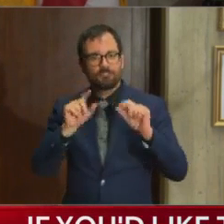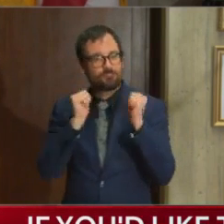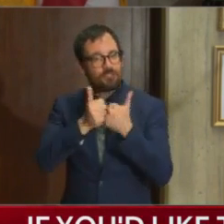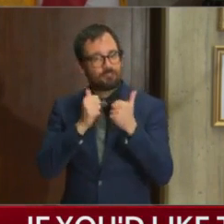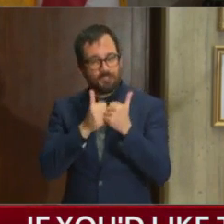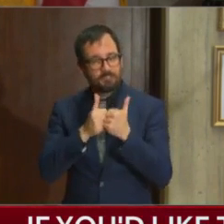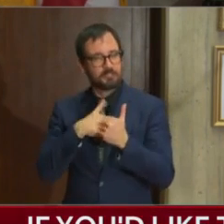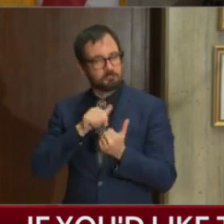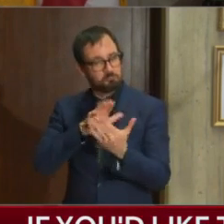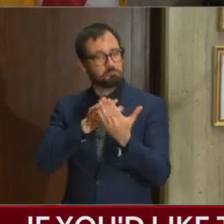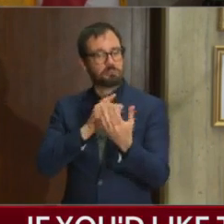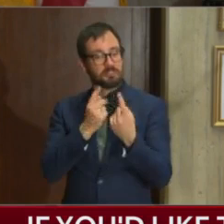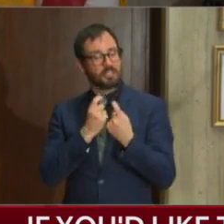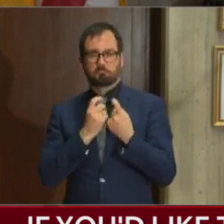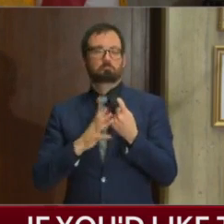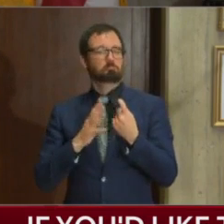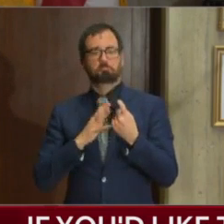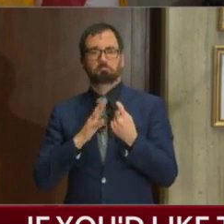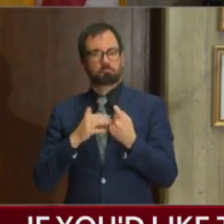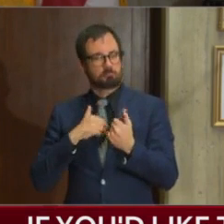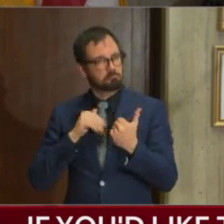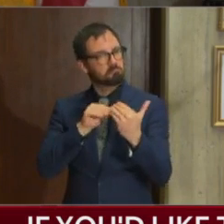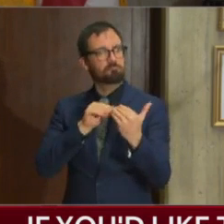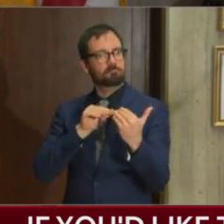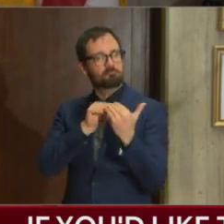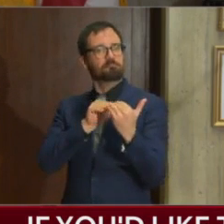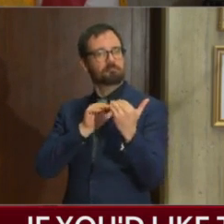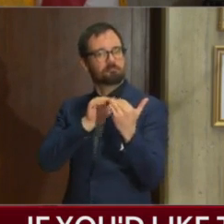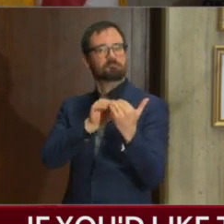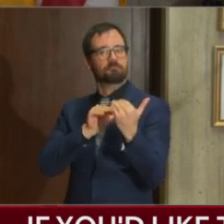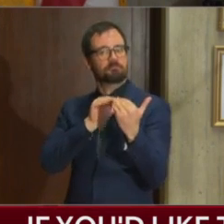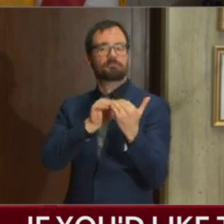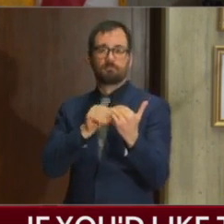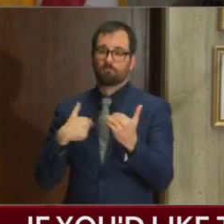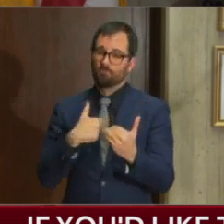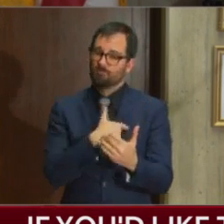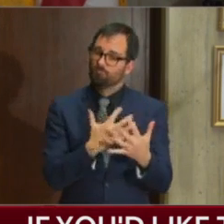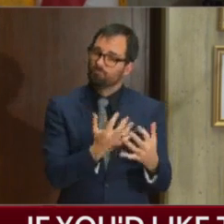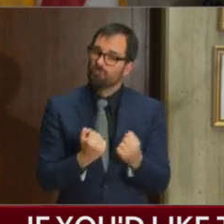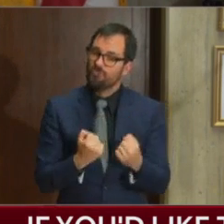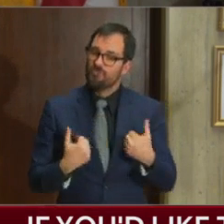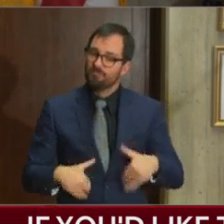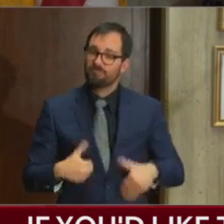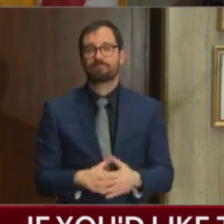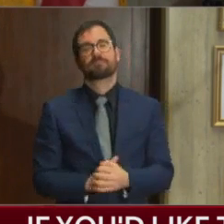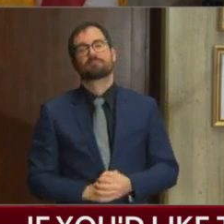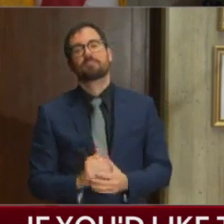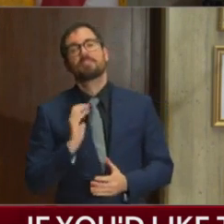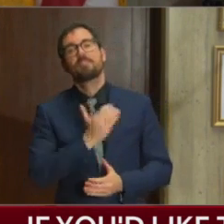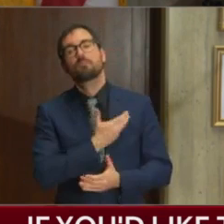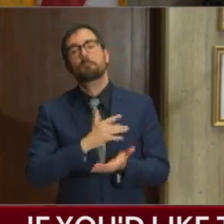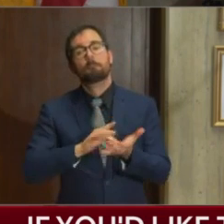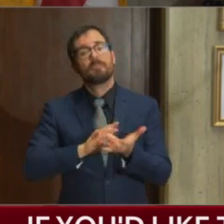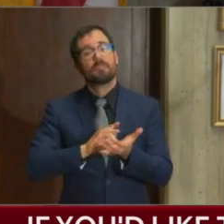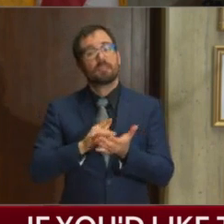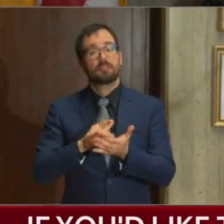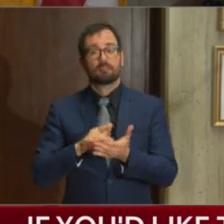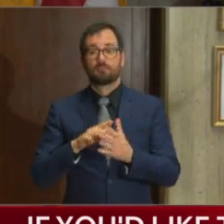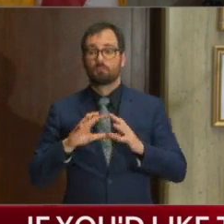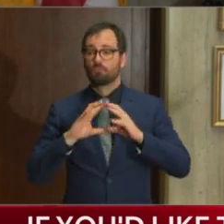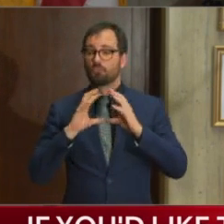medical professionals who heal and care for the sick. We are police, fire, and EMTs rushing to help whenever there's someone